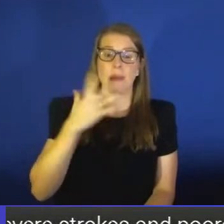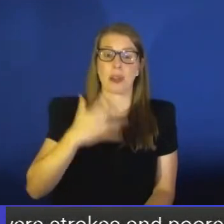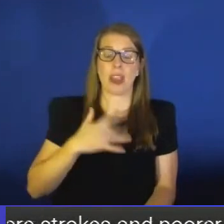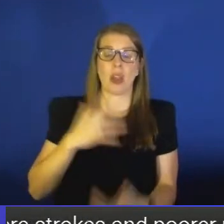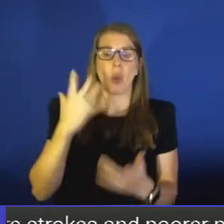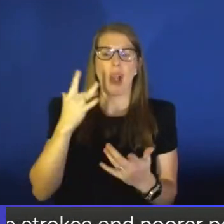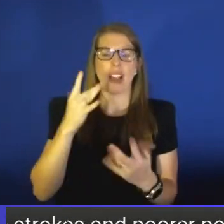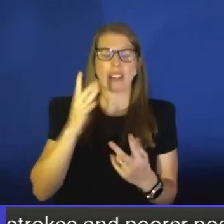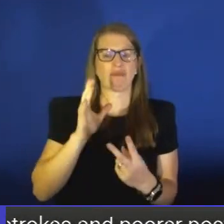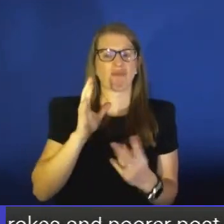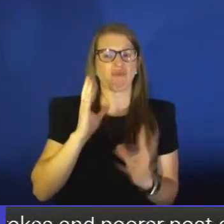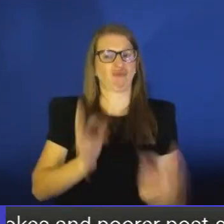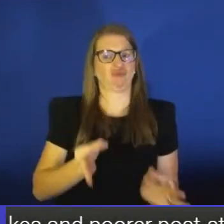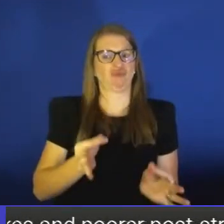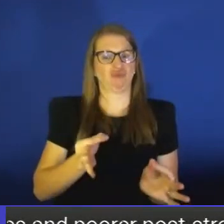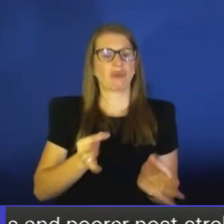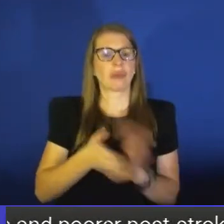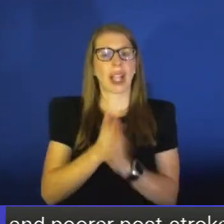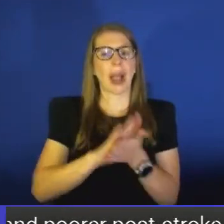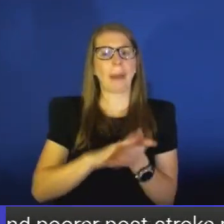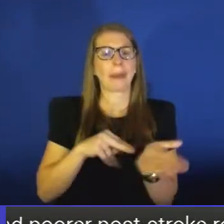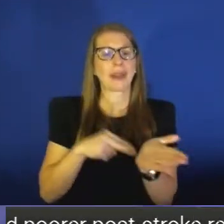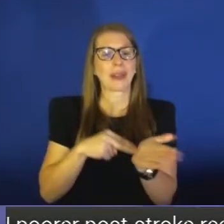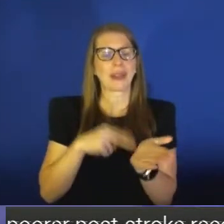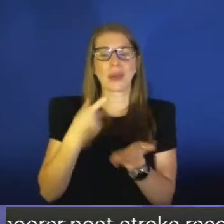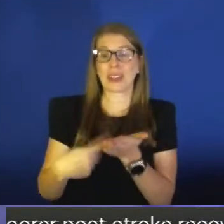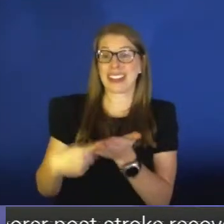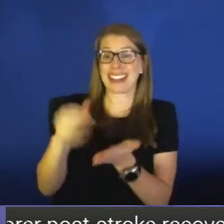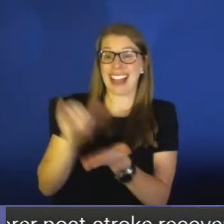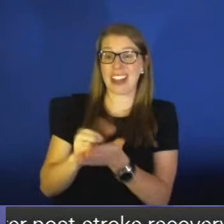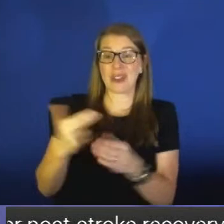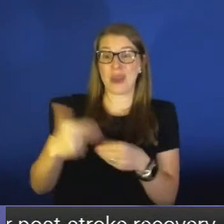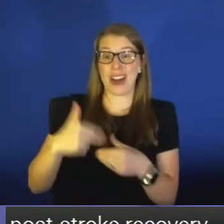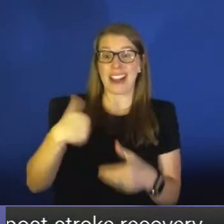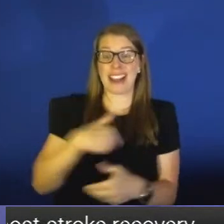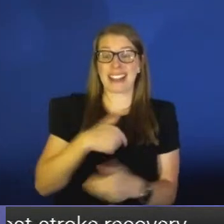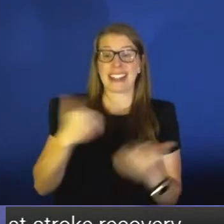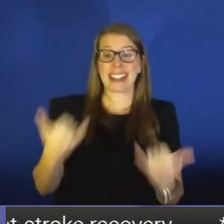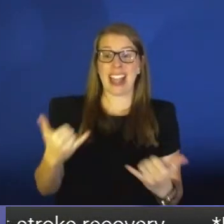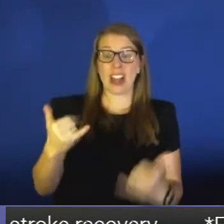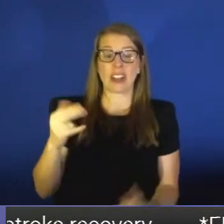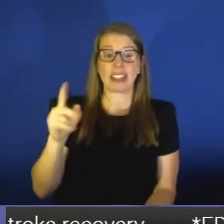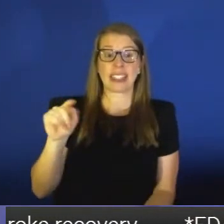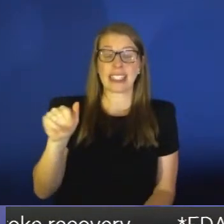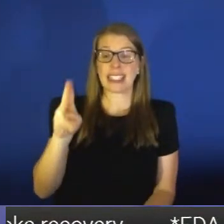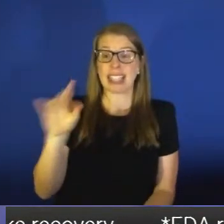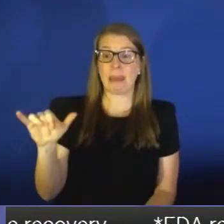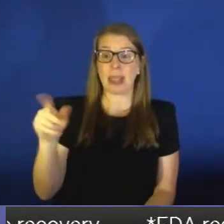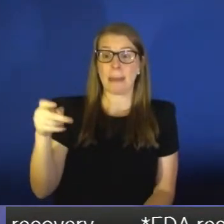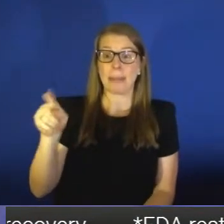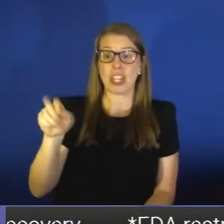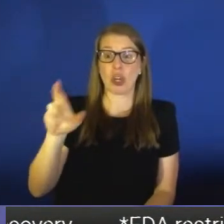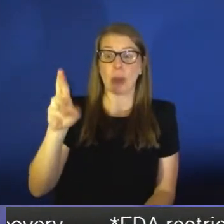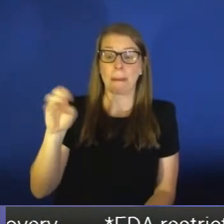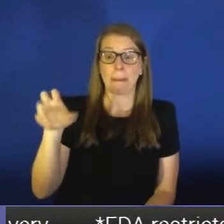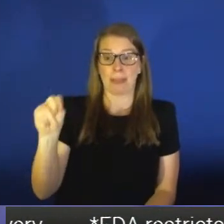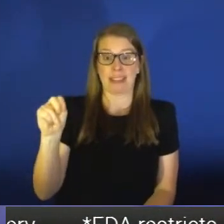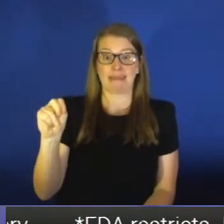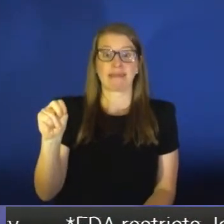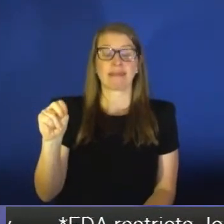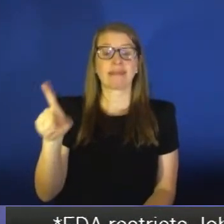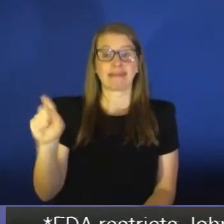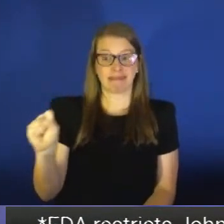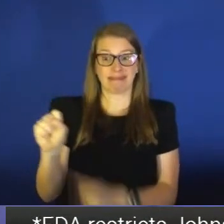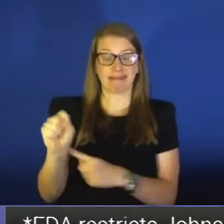those important footsteps? We're going to talk about that today, because joining us now is Tammy Peterman. She's the president of the Kansas City division here at the health system. We also have